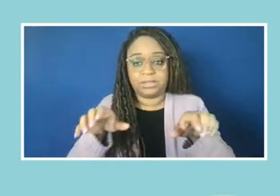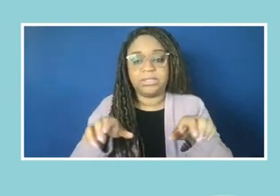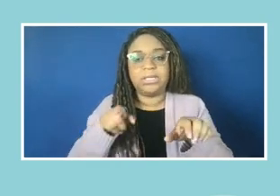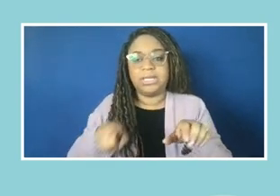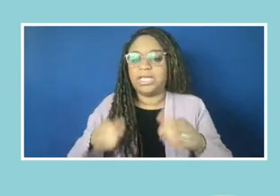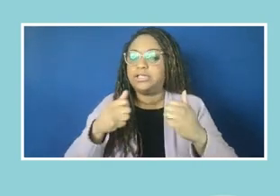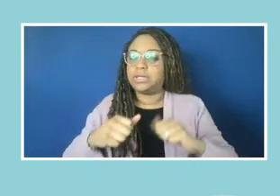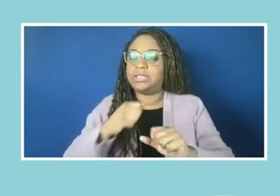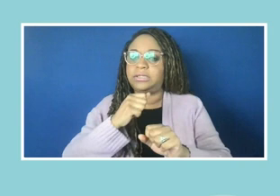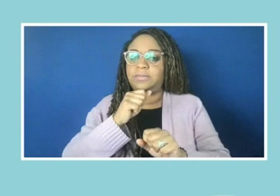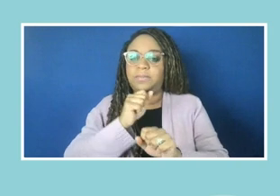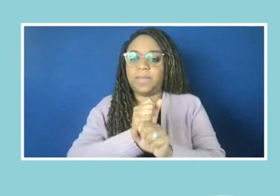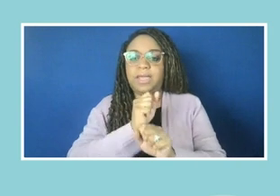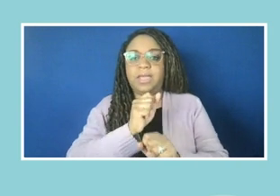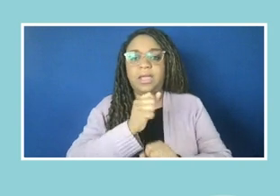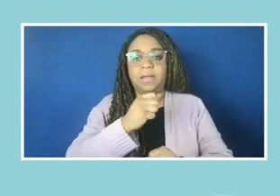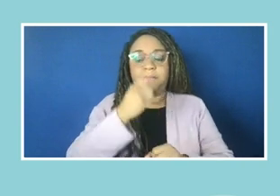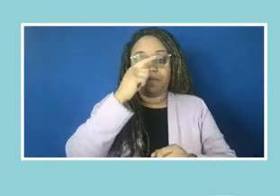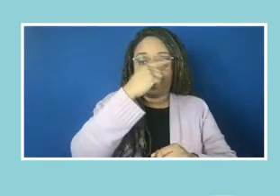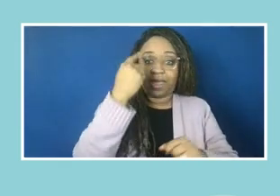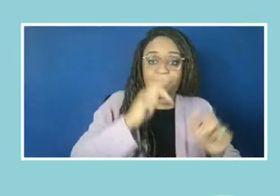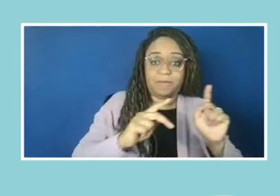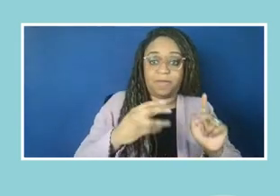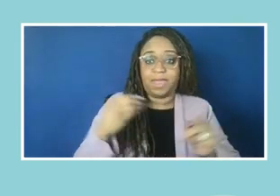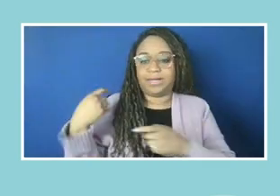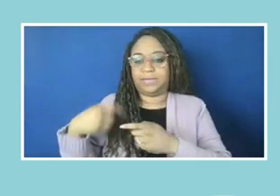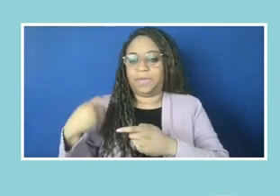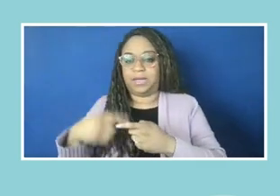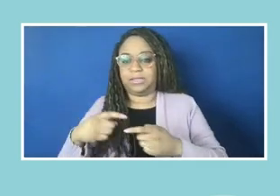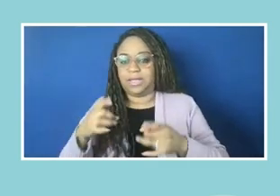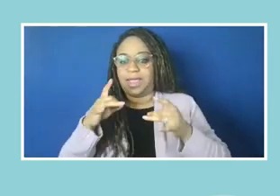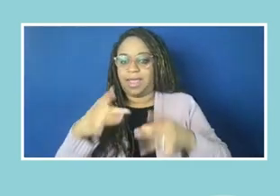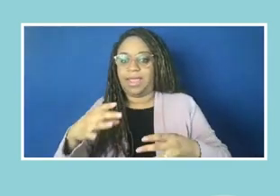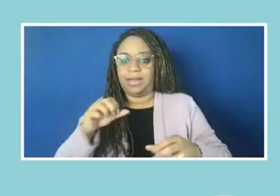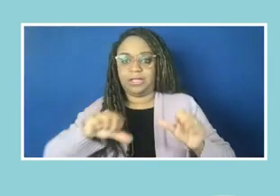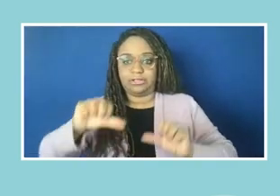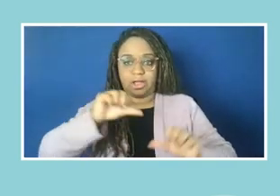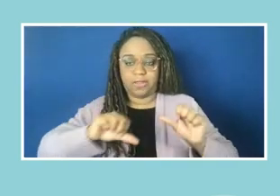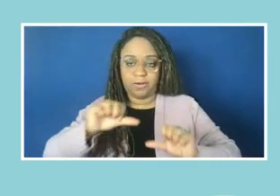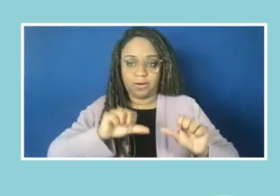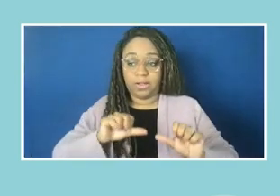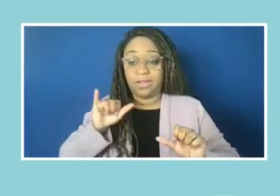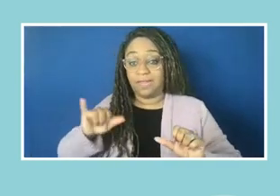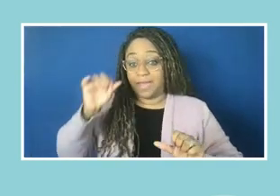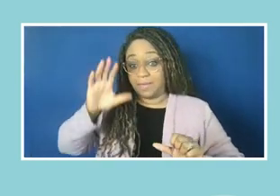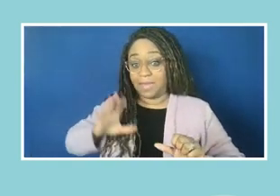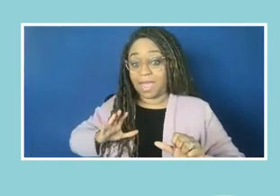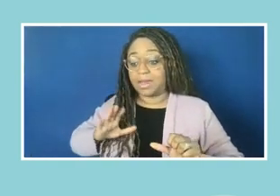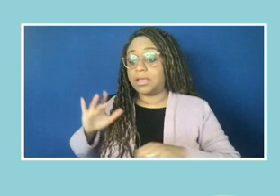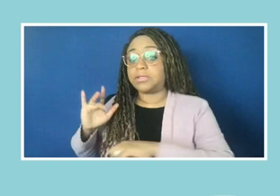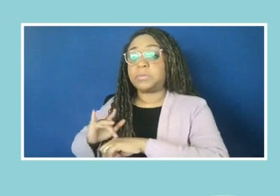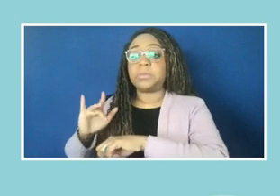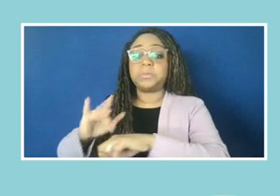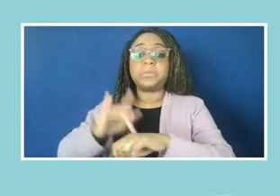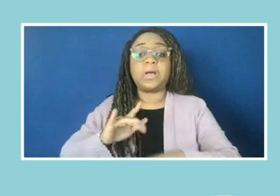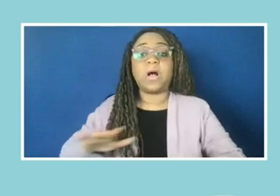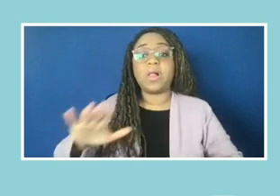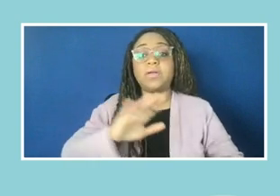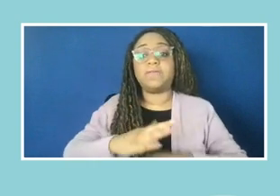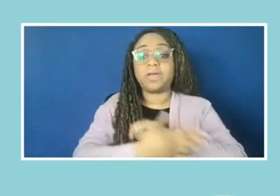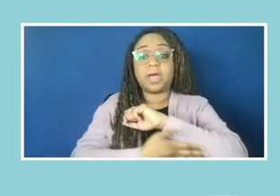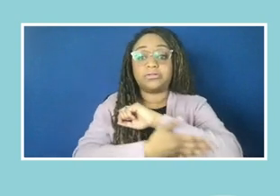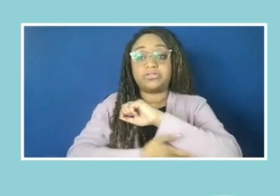Hispanics. He's going around the country, and he's probably in your neighborhood now trying to organize.